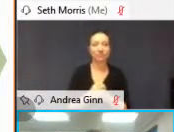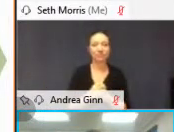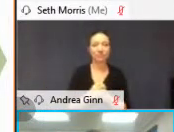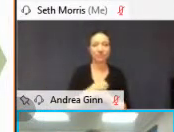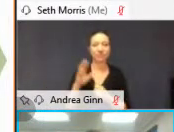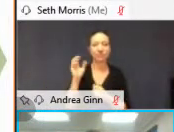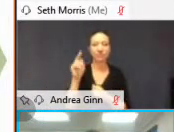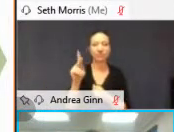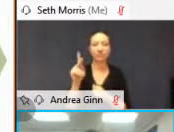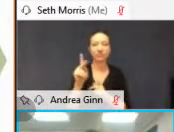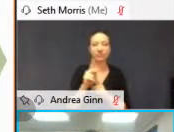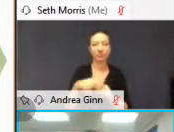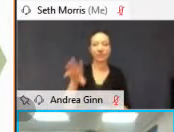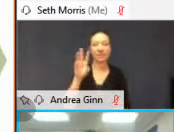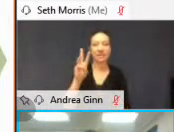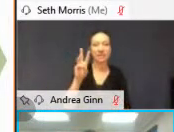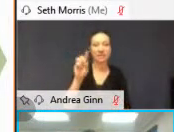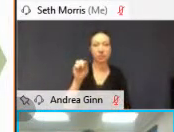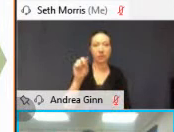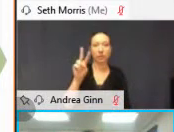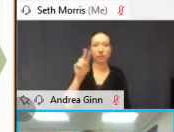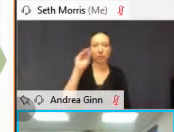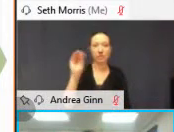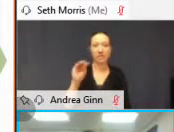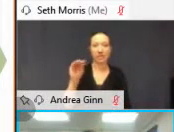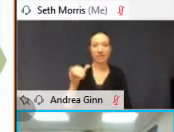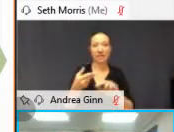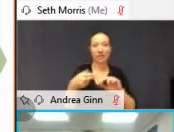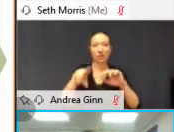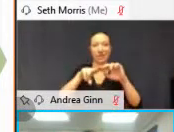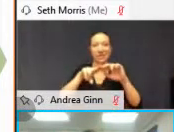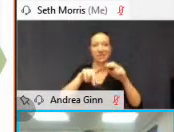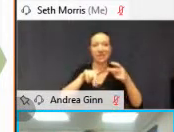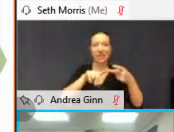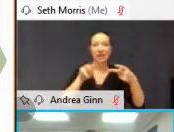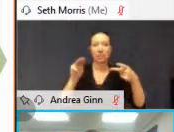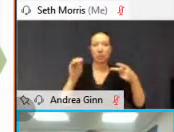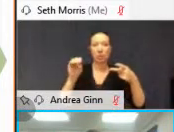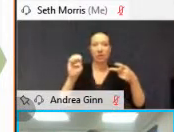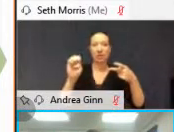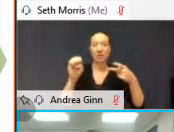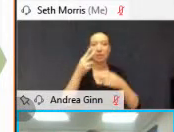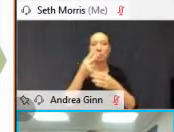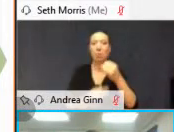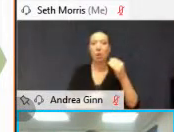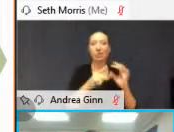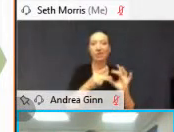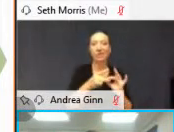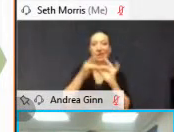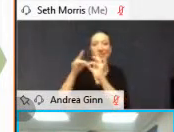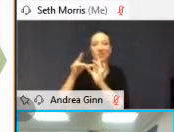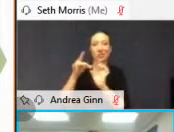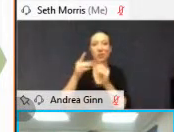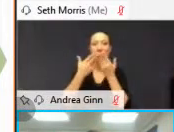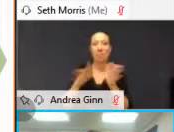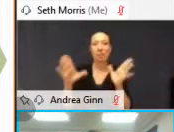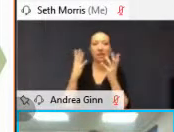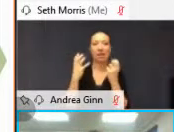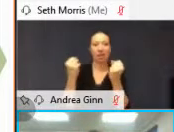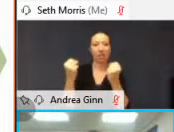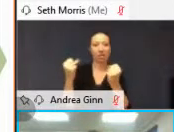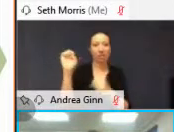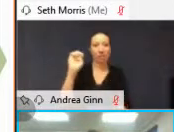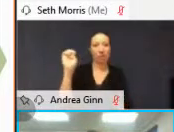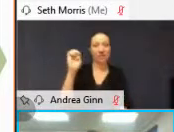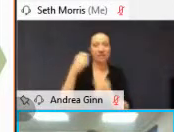Okay, so the 6.2% increase and that MOE are tied to the Public Health Emergency Declaration from the Health and Human